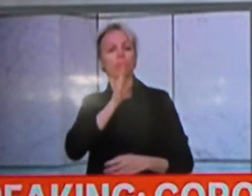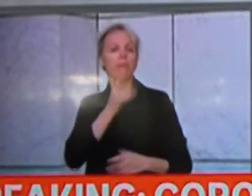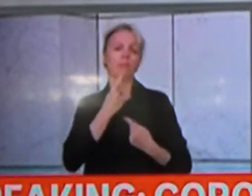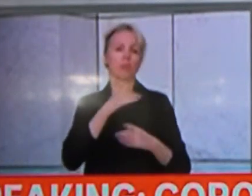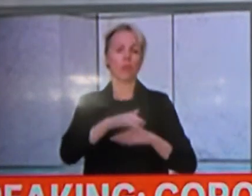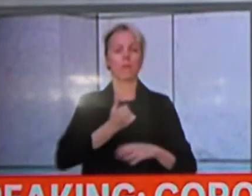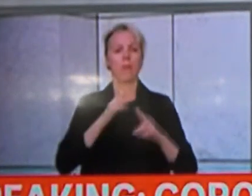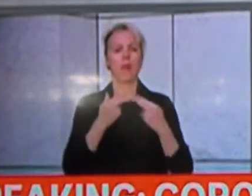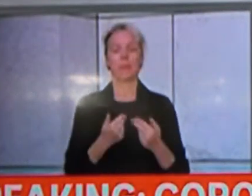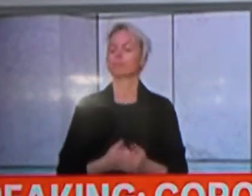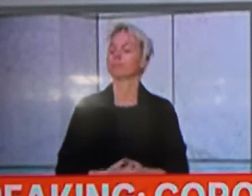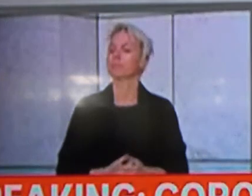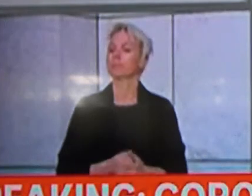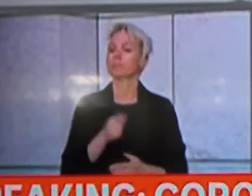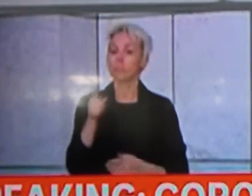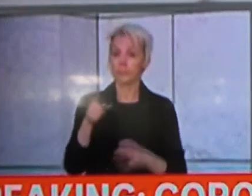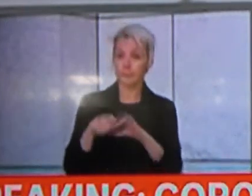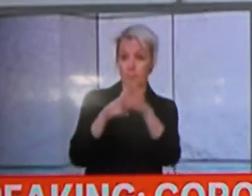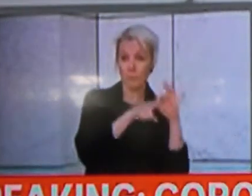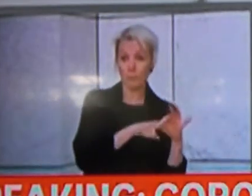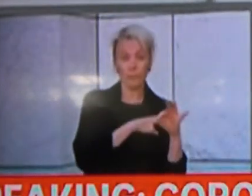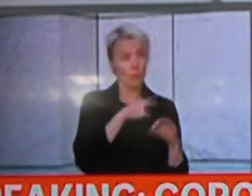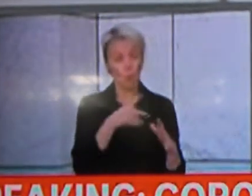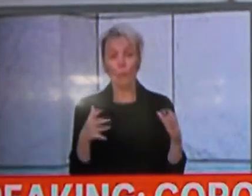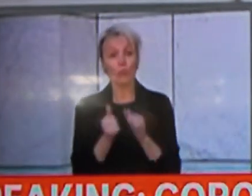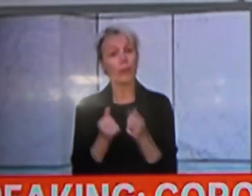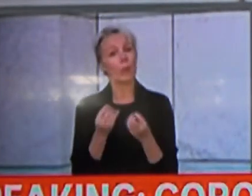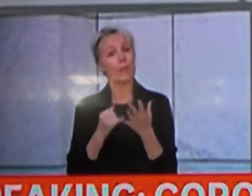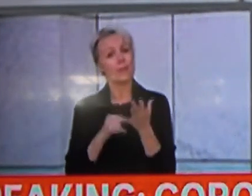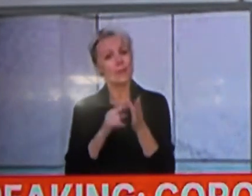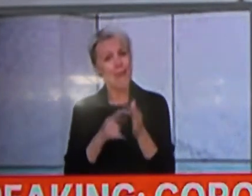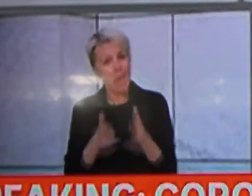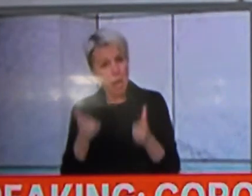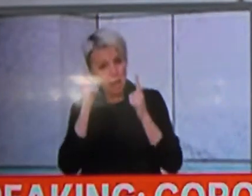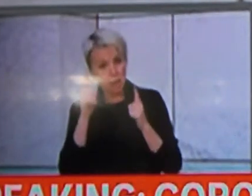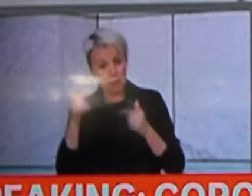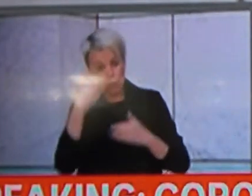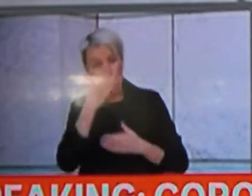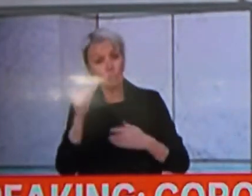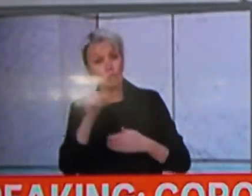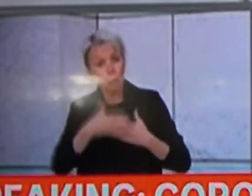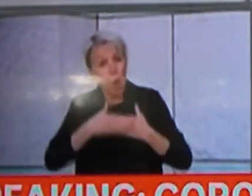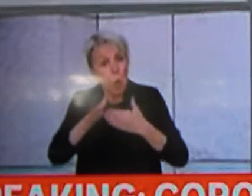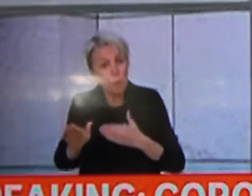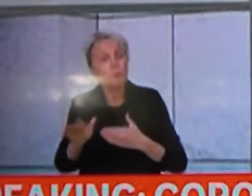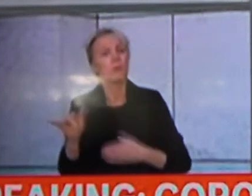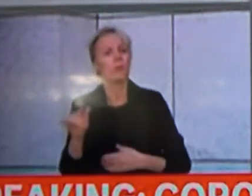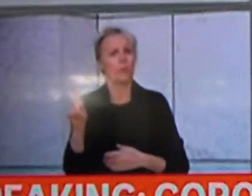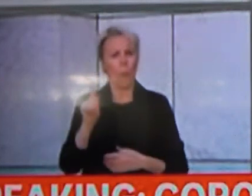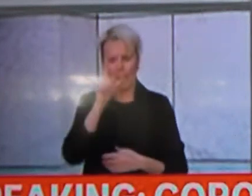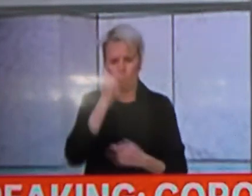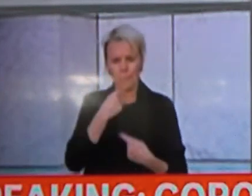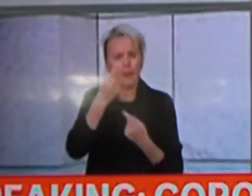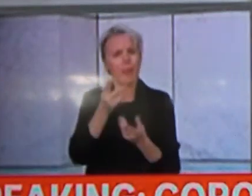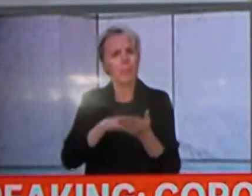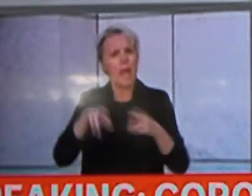children. Thank you. Are you still on the same page as the state leaders when it comes to keeping schools open, and is there any more certainty for parents about whether